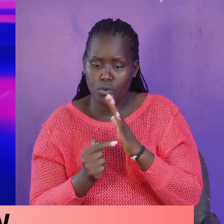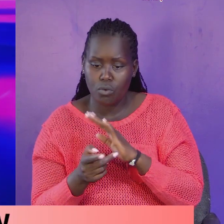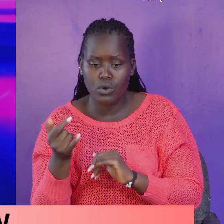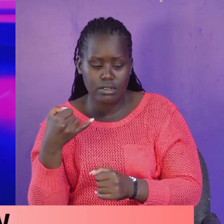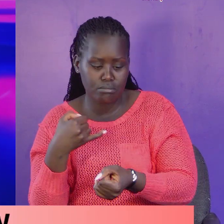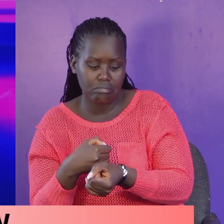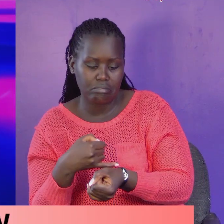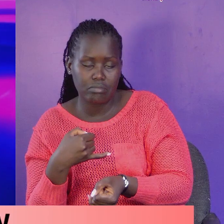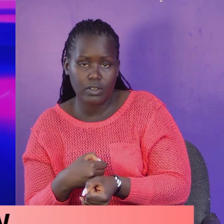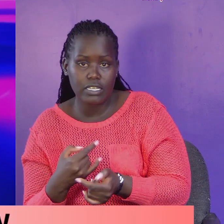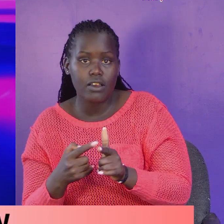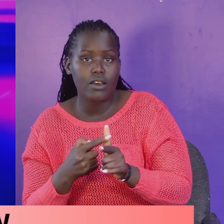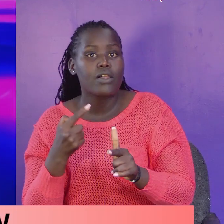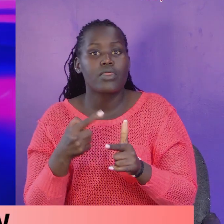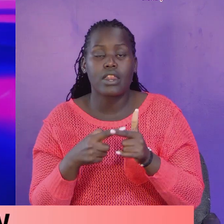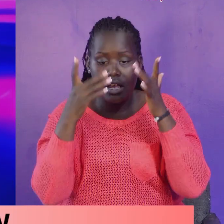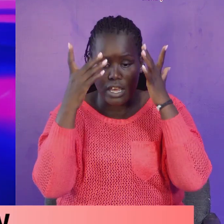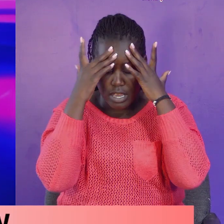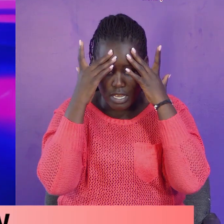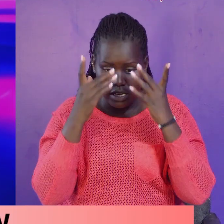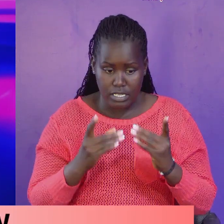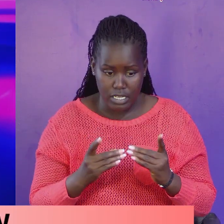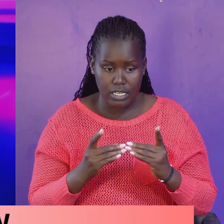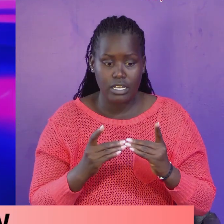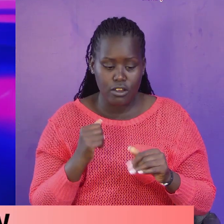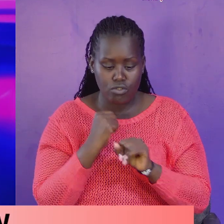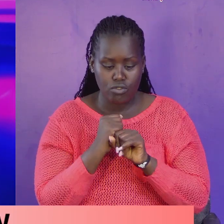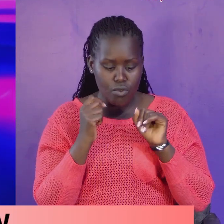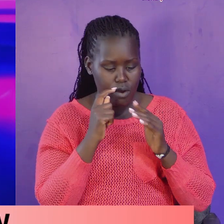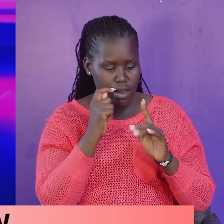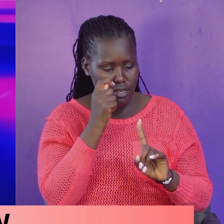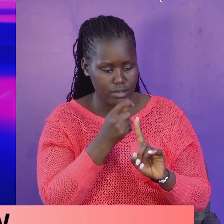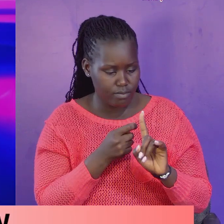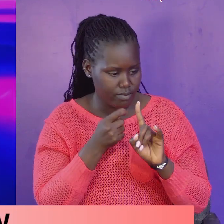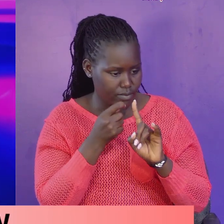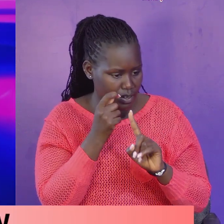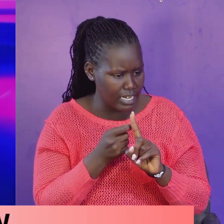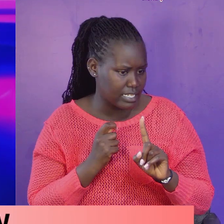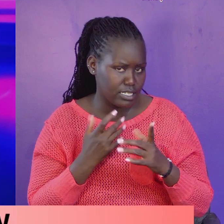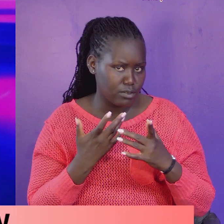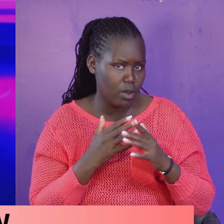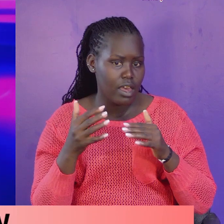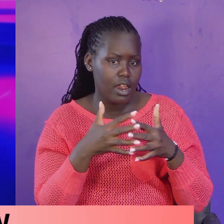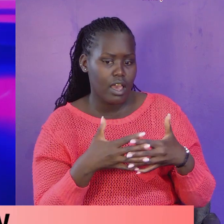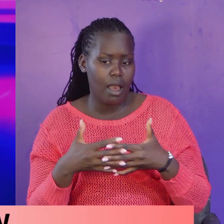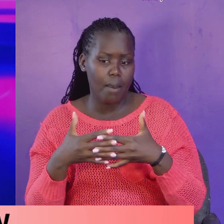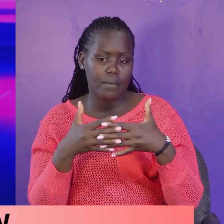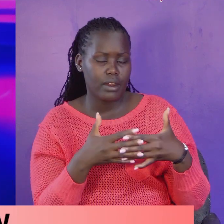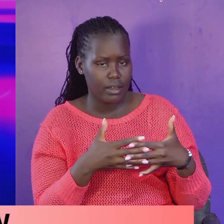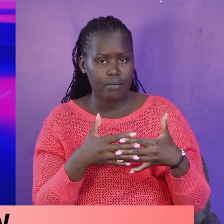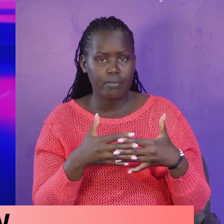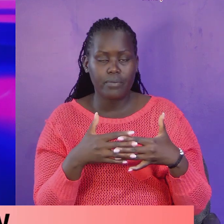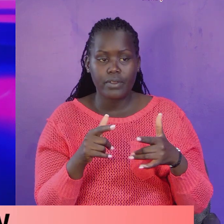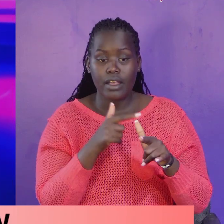drugs. And then they just decided to conduct a test. I think it was in America. And